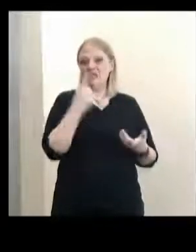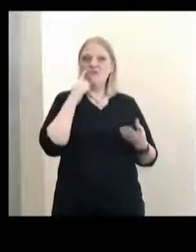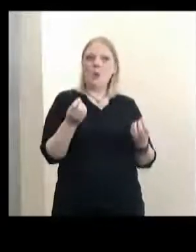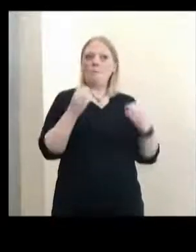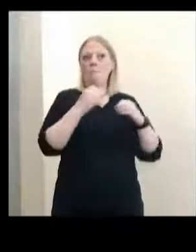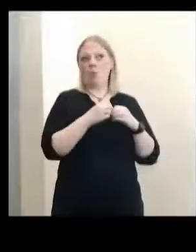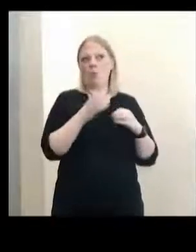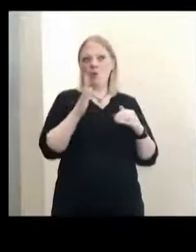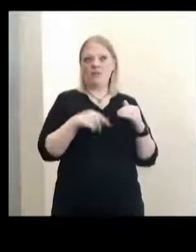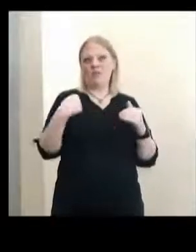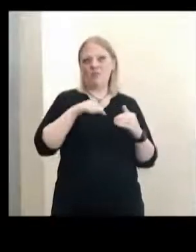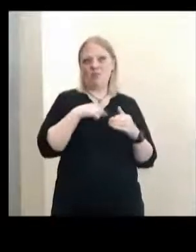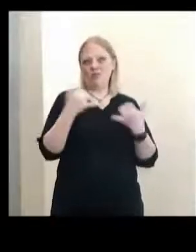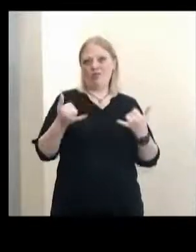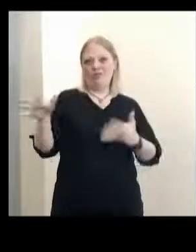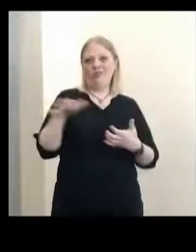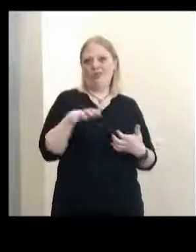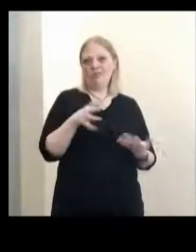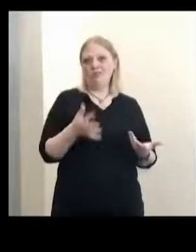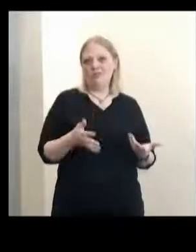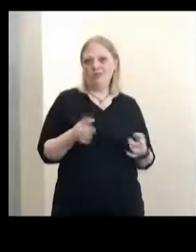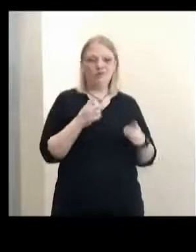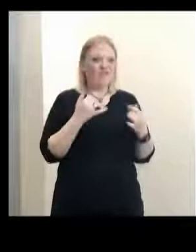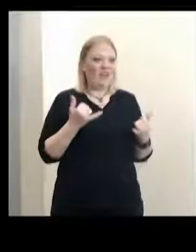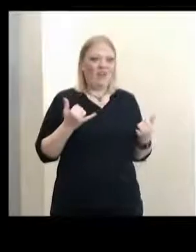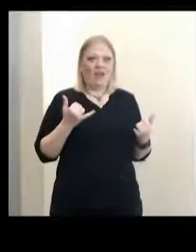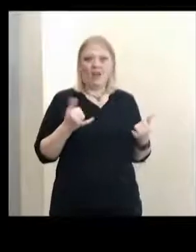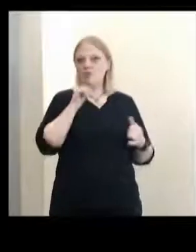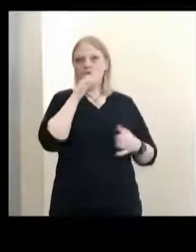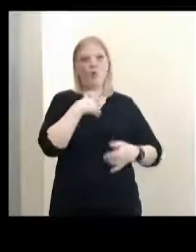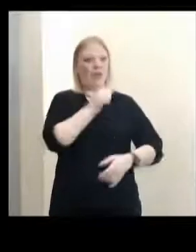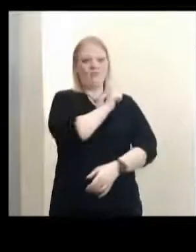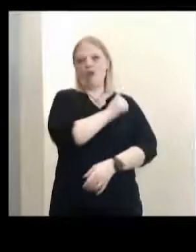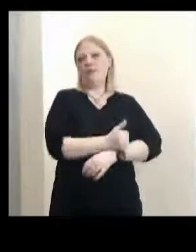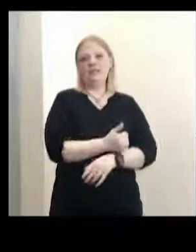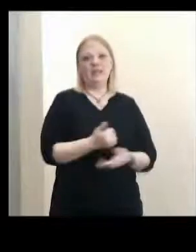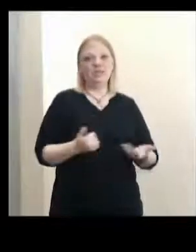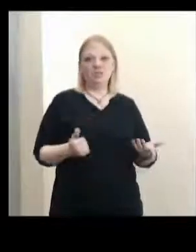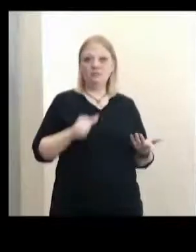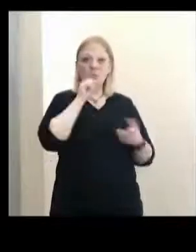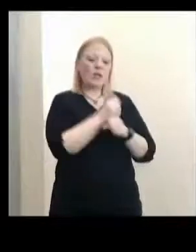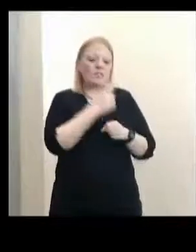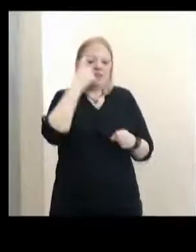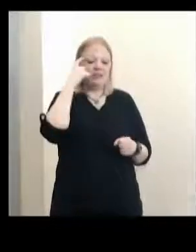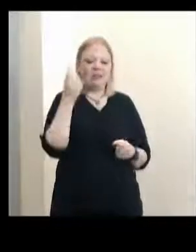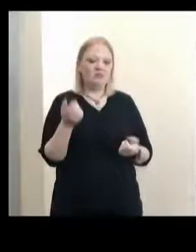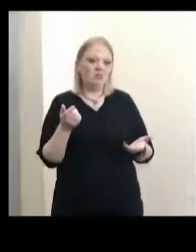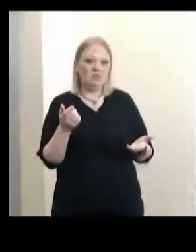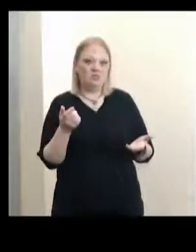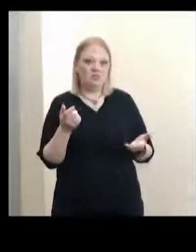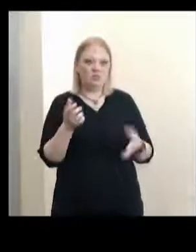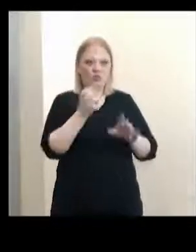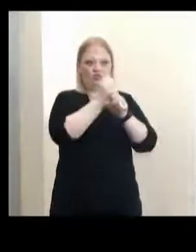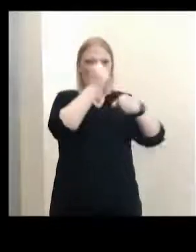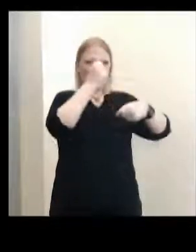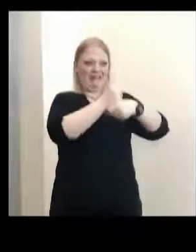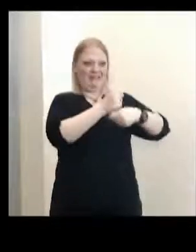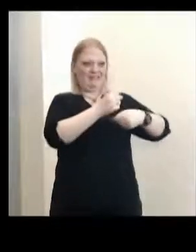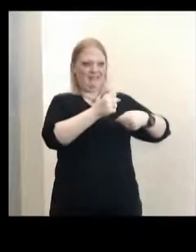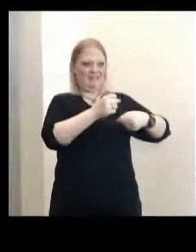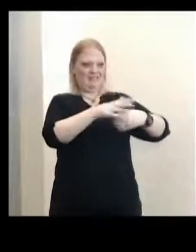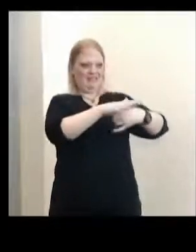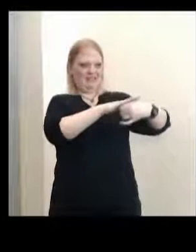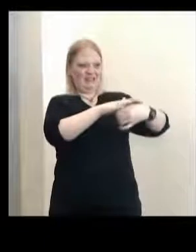than we're currently giving. But right now, we don't have authorization, so it doesn't make sense to create a site